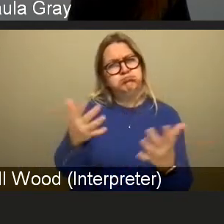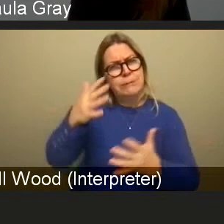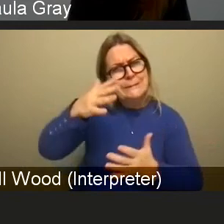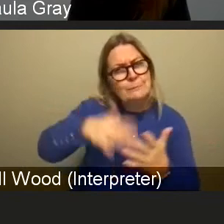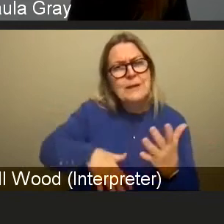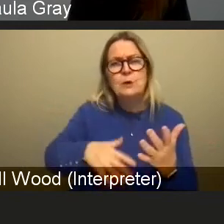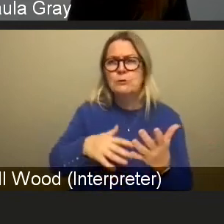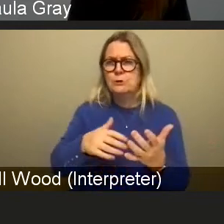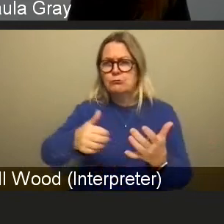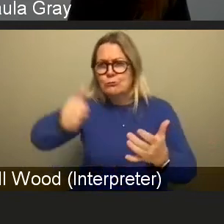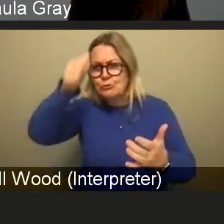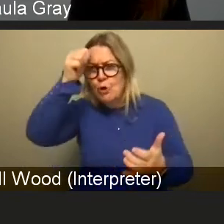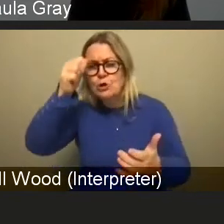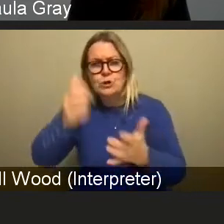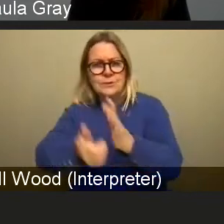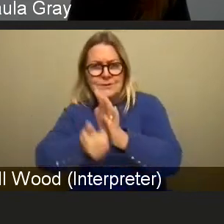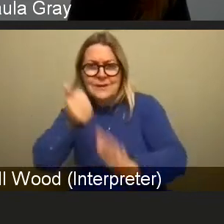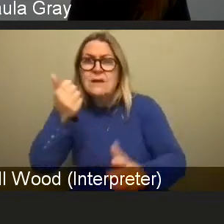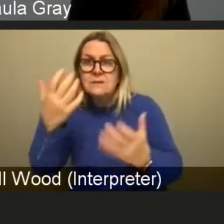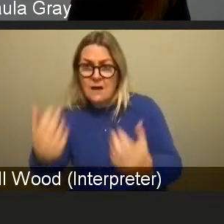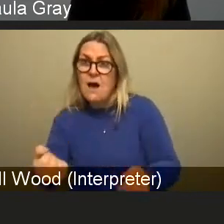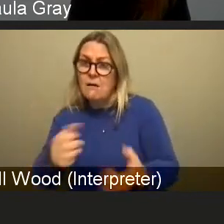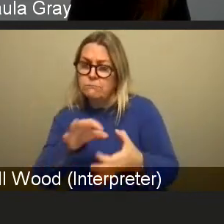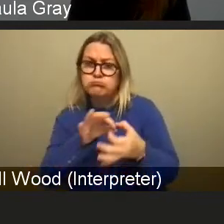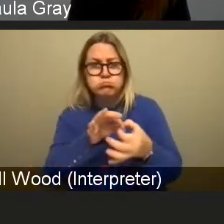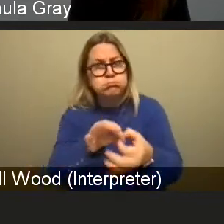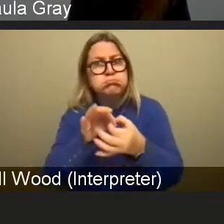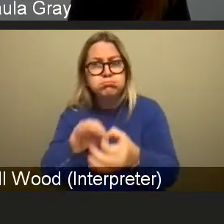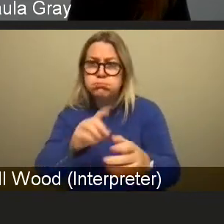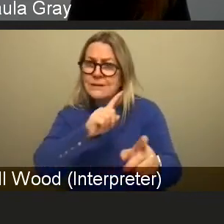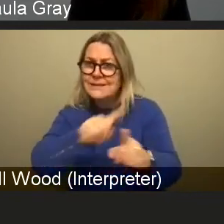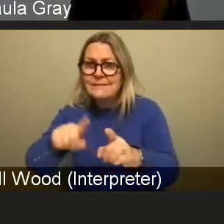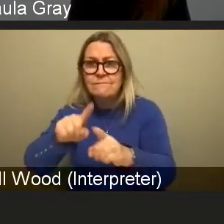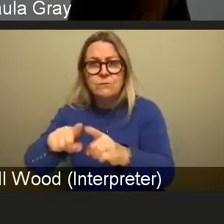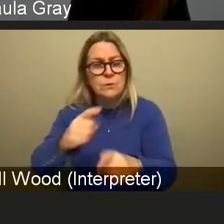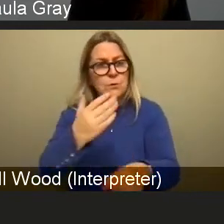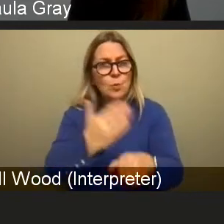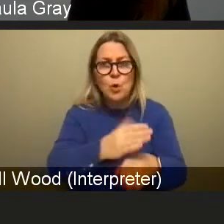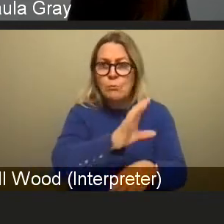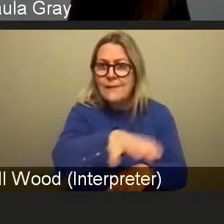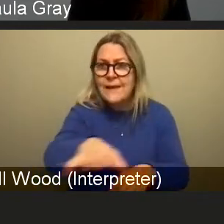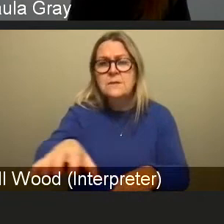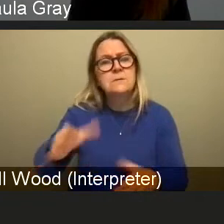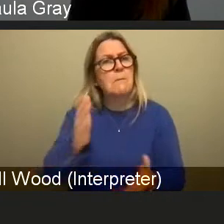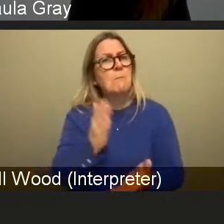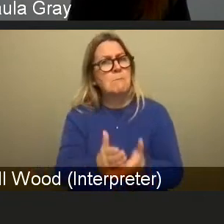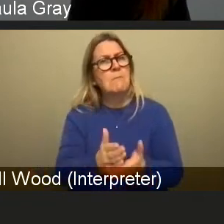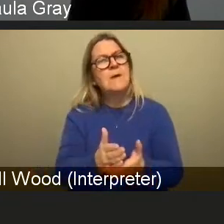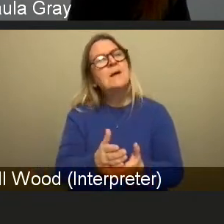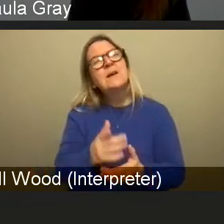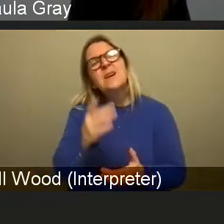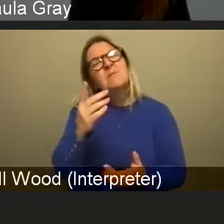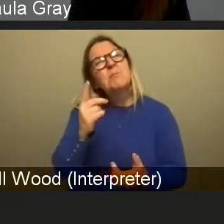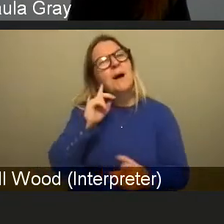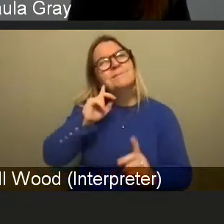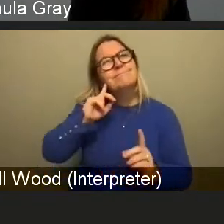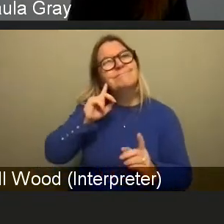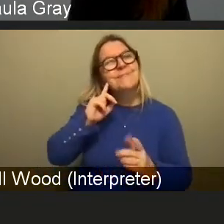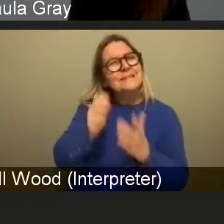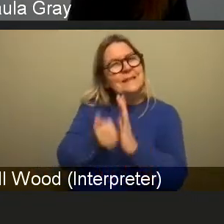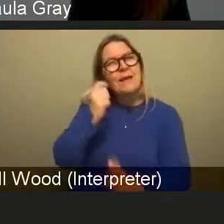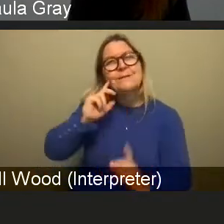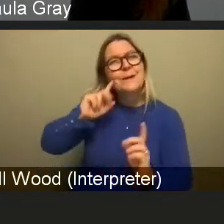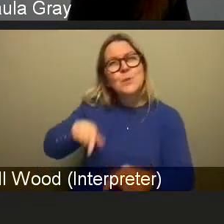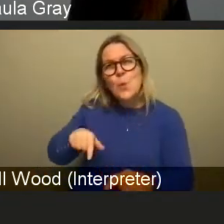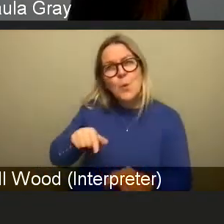skills, which are relevant to many workplaces. Yet I suspect these attributes are simply not captured in the recruitment process.